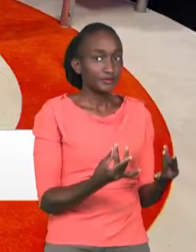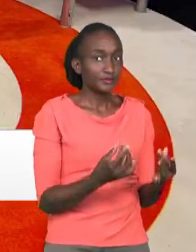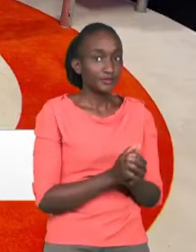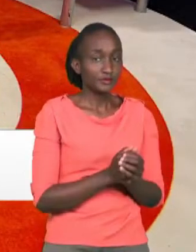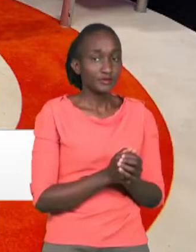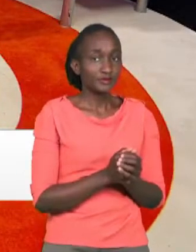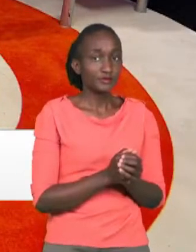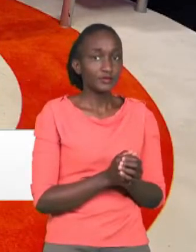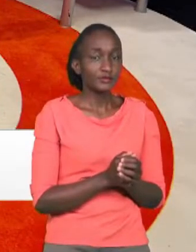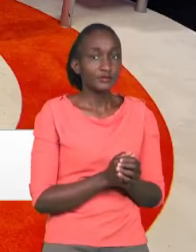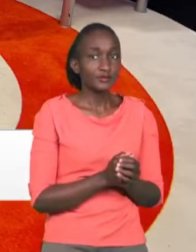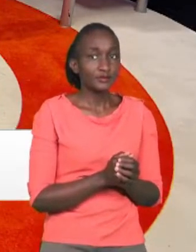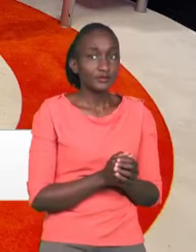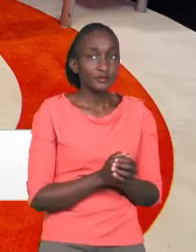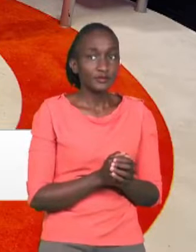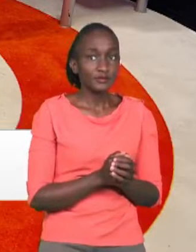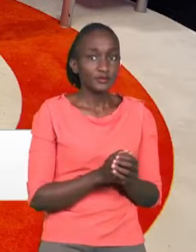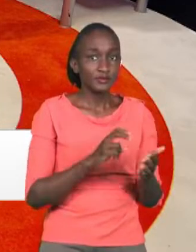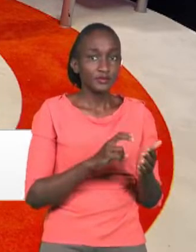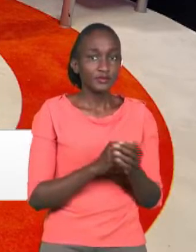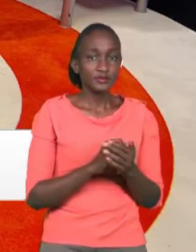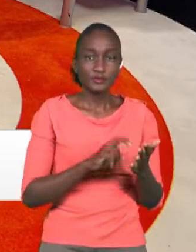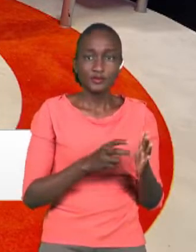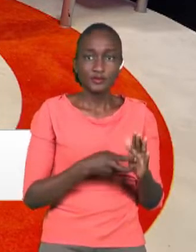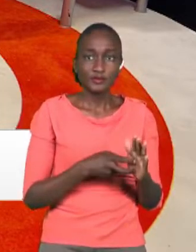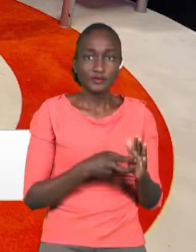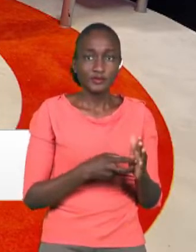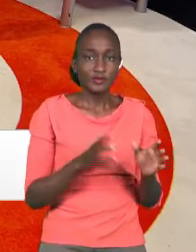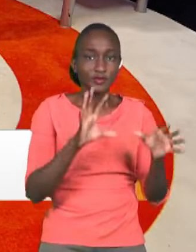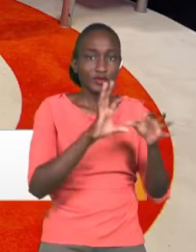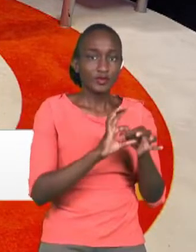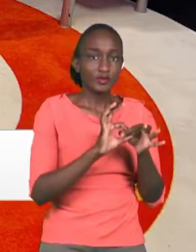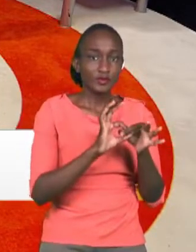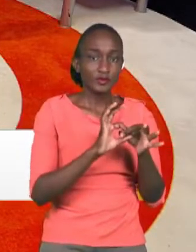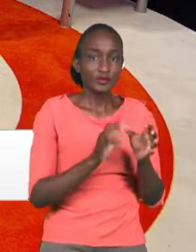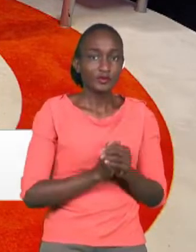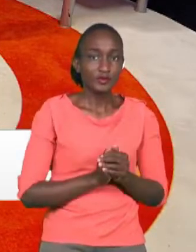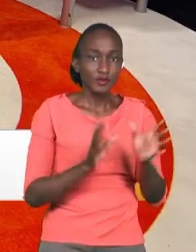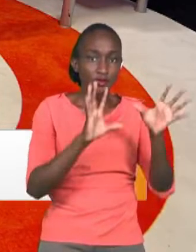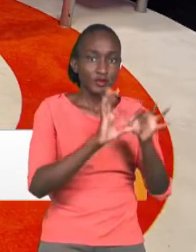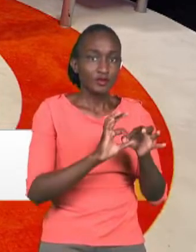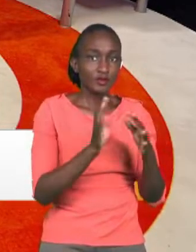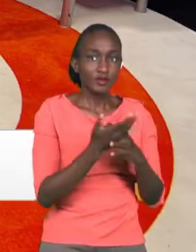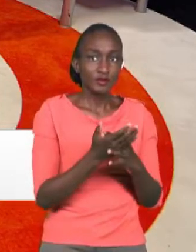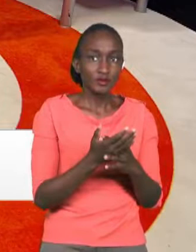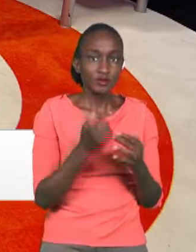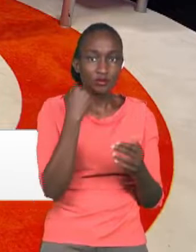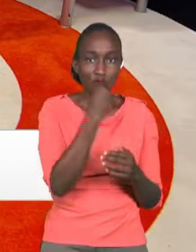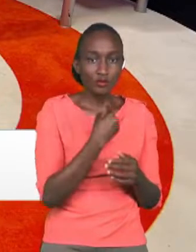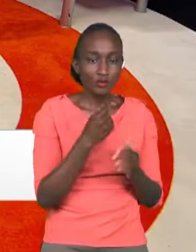is, the exact meaning of yoga is union, unity. Unity between who and